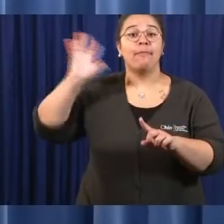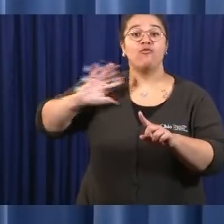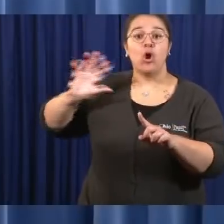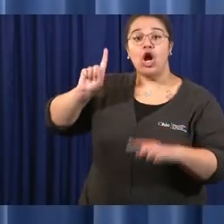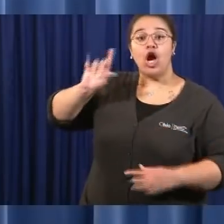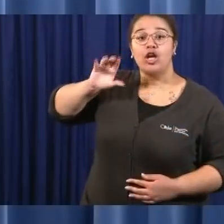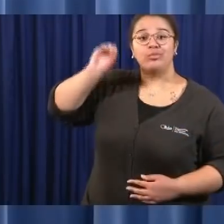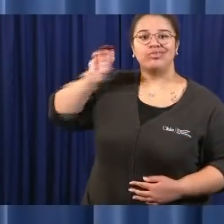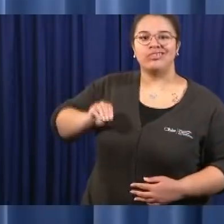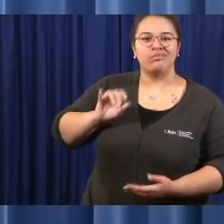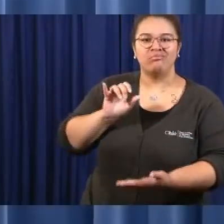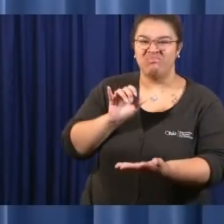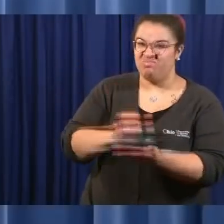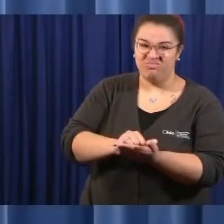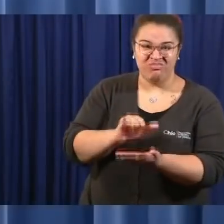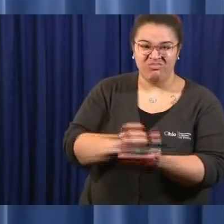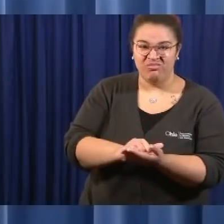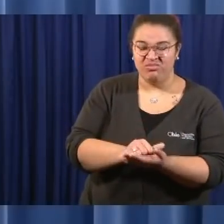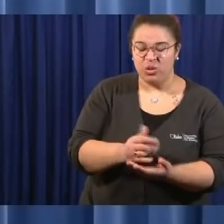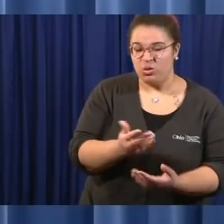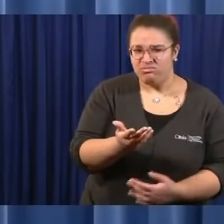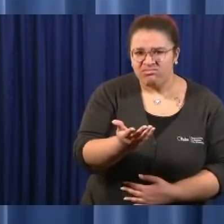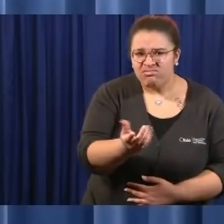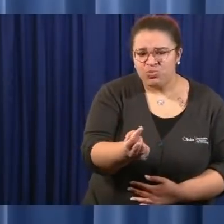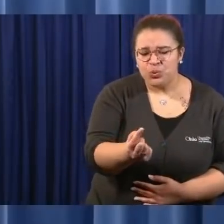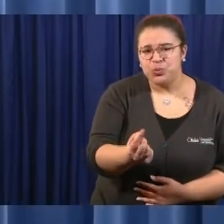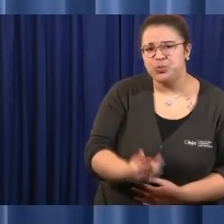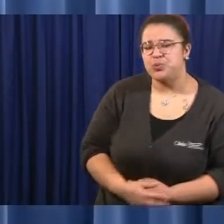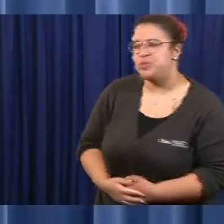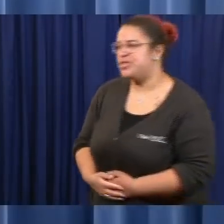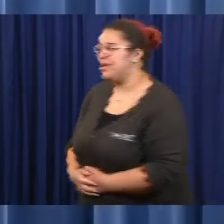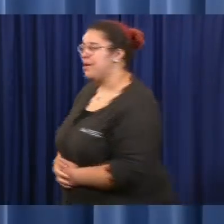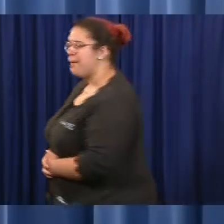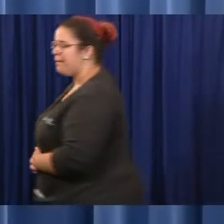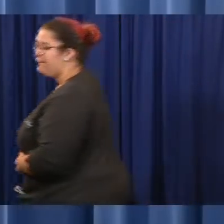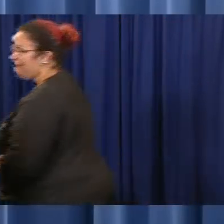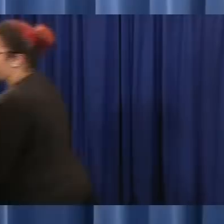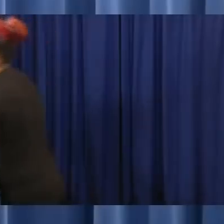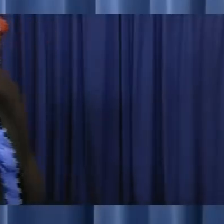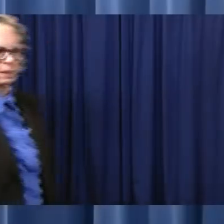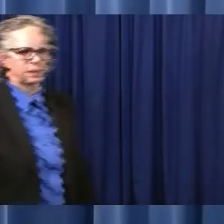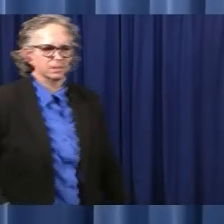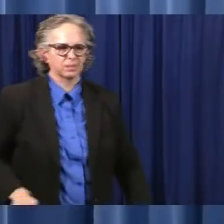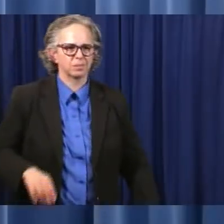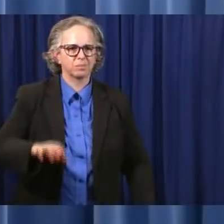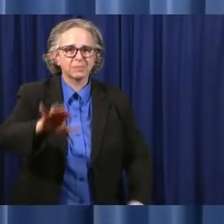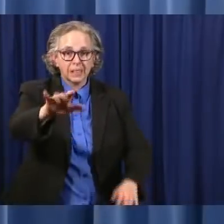I think the most important thing as we open the economy up